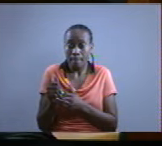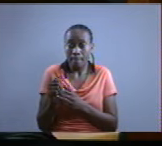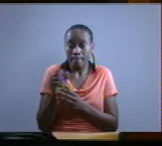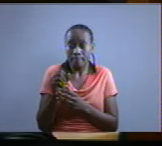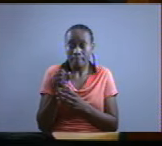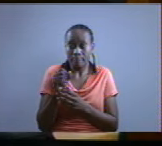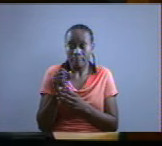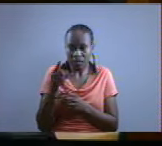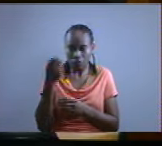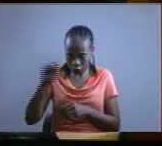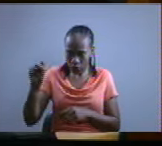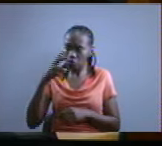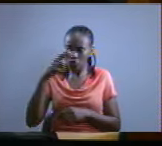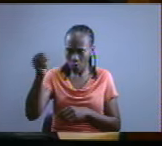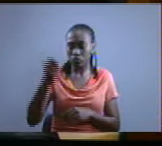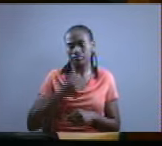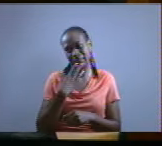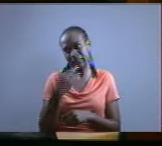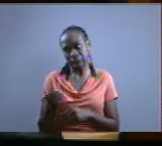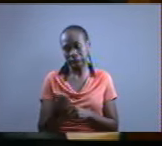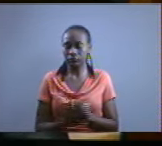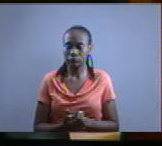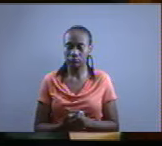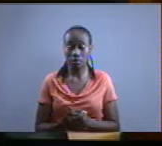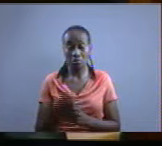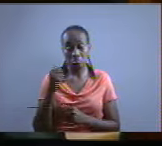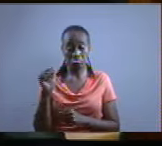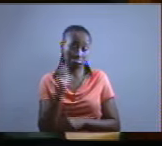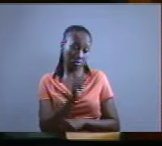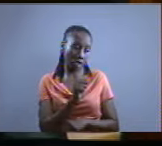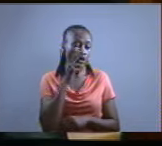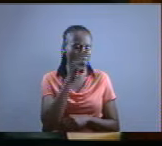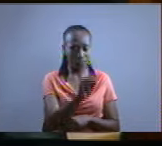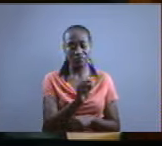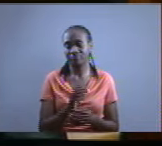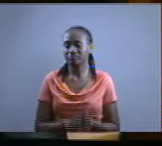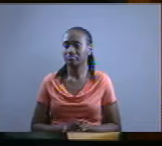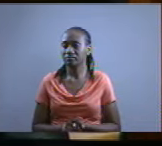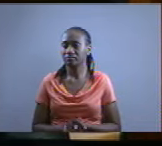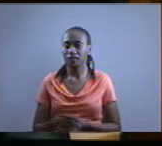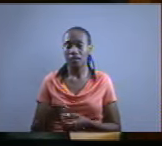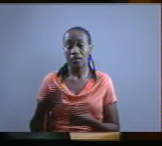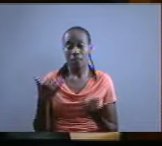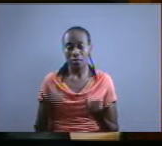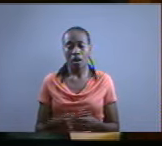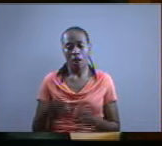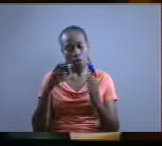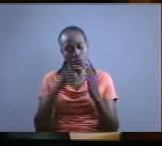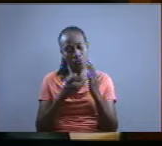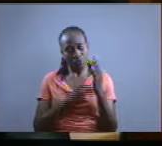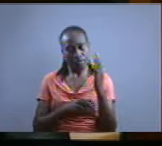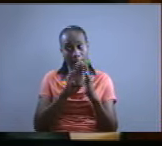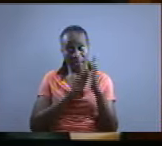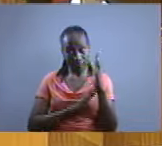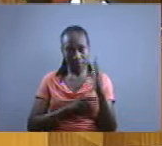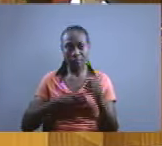Thank you. Objection noted. The Secretary will read the bill a second